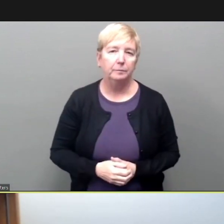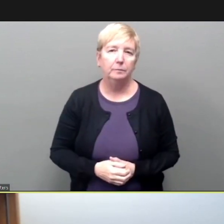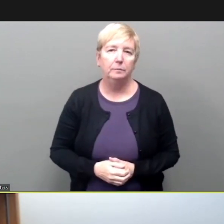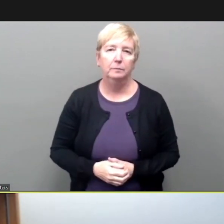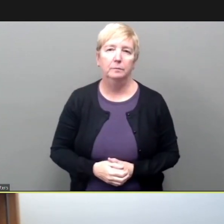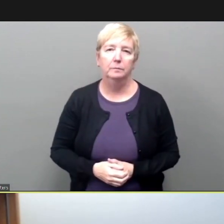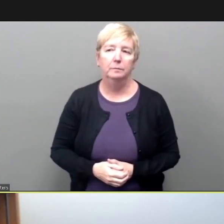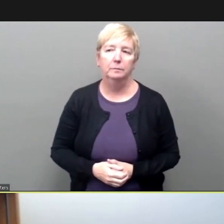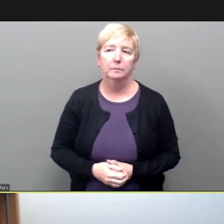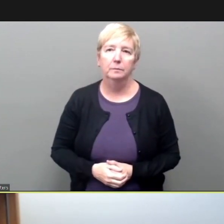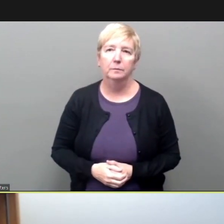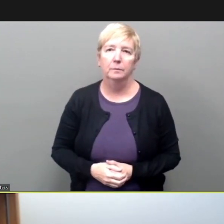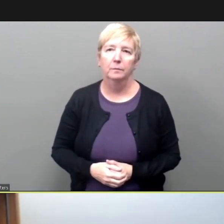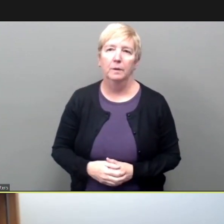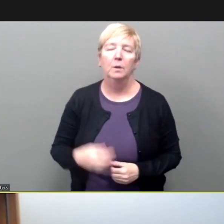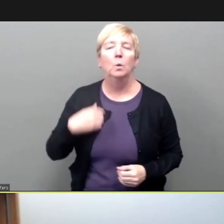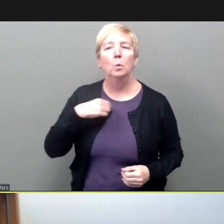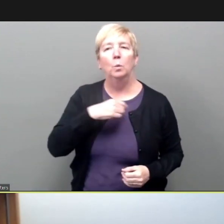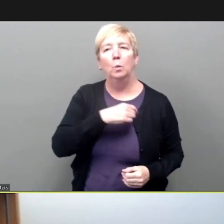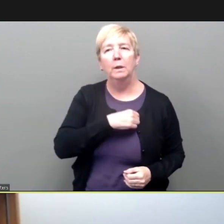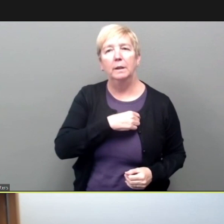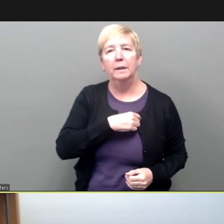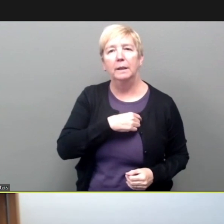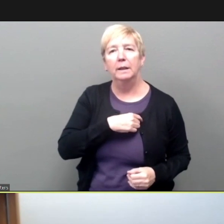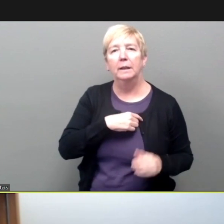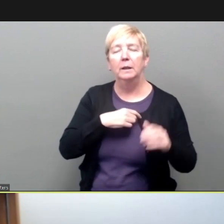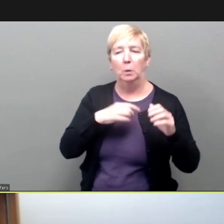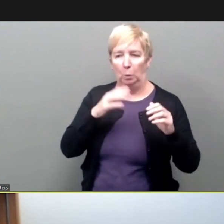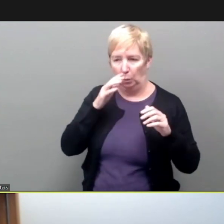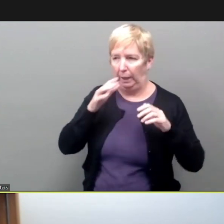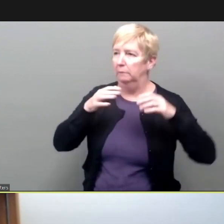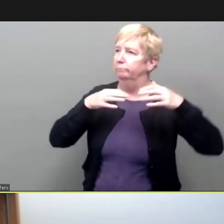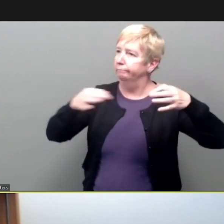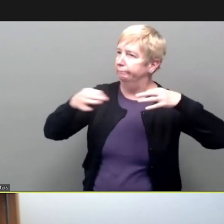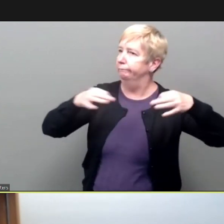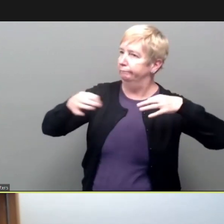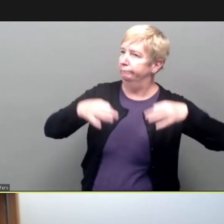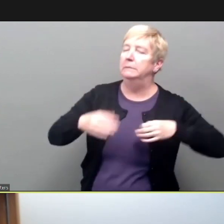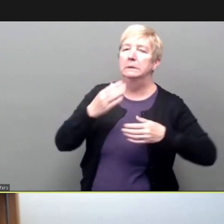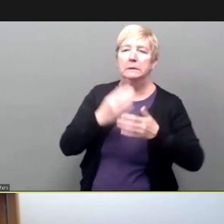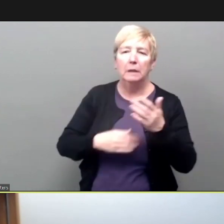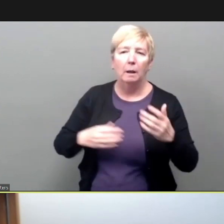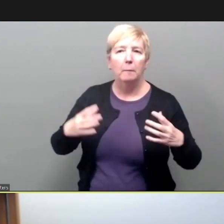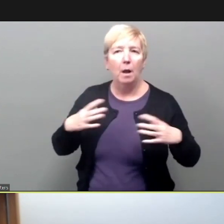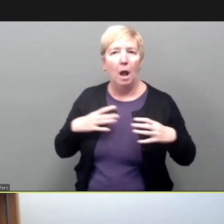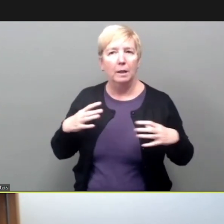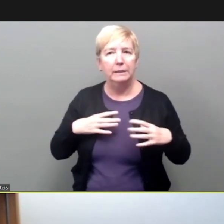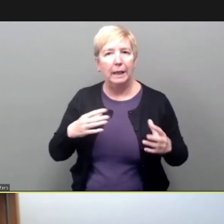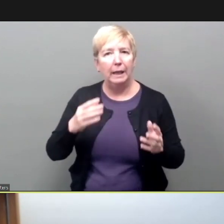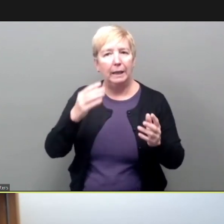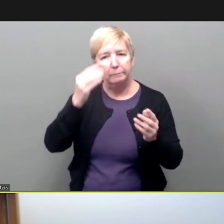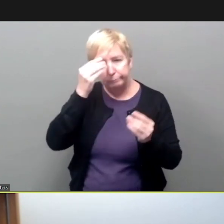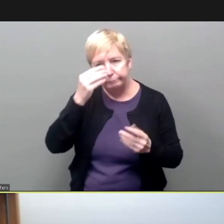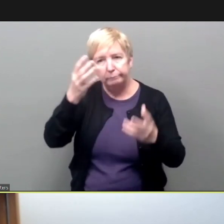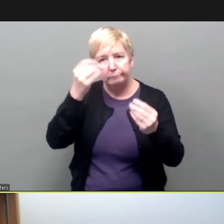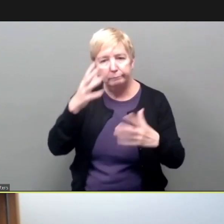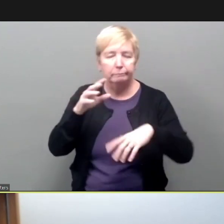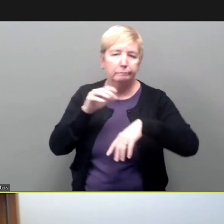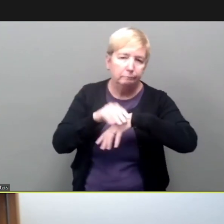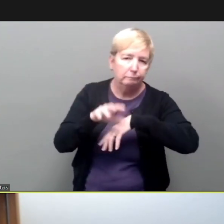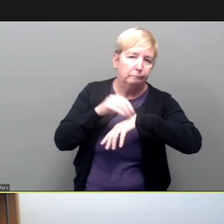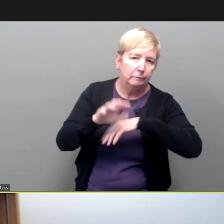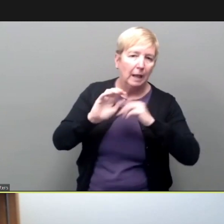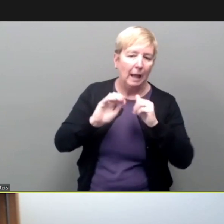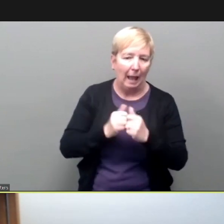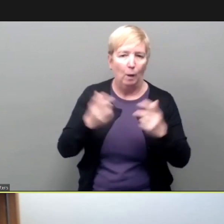we should have a platform to provide some holiday tips and safer ways to celebrate